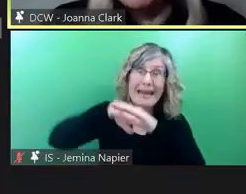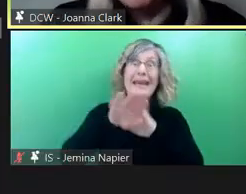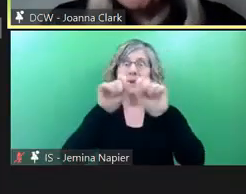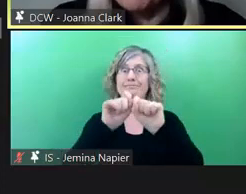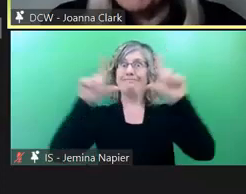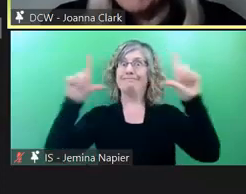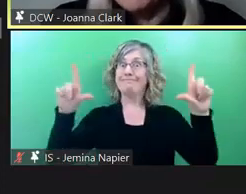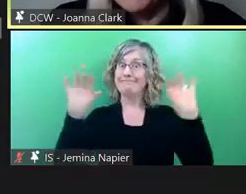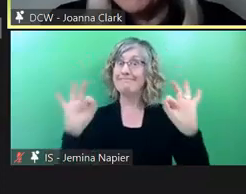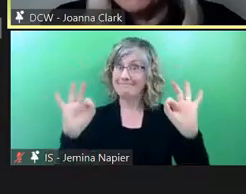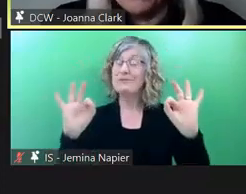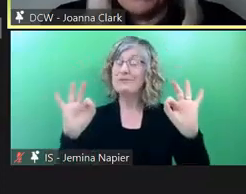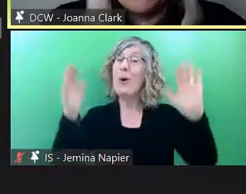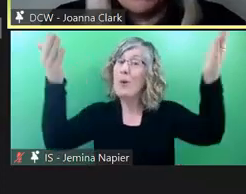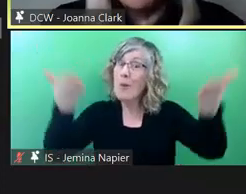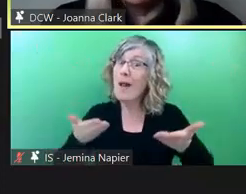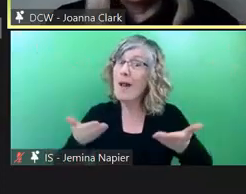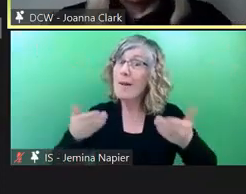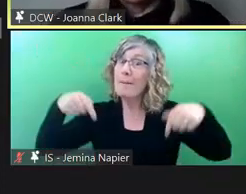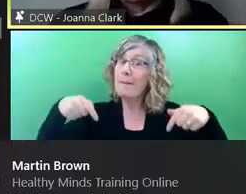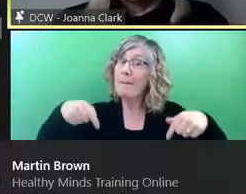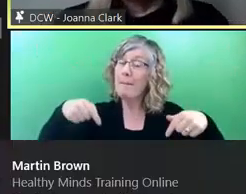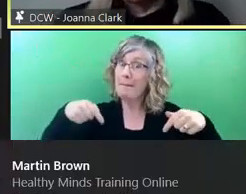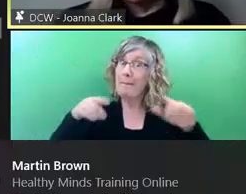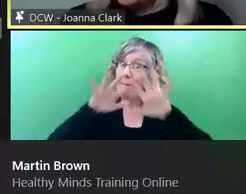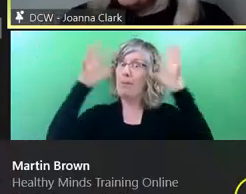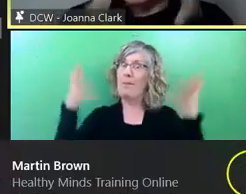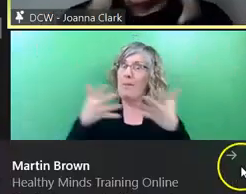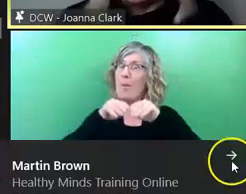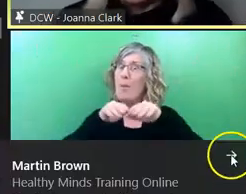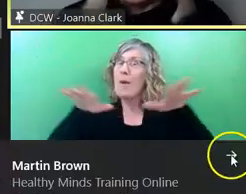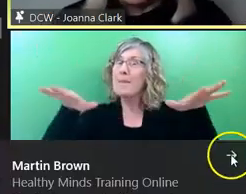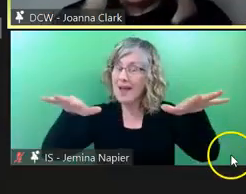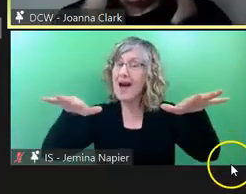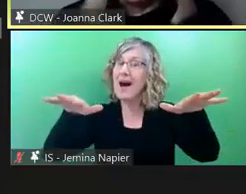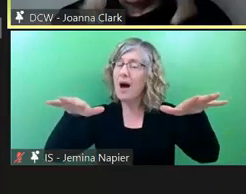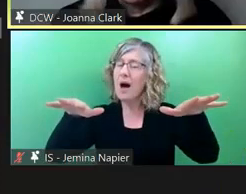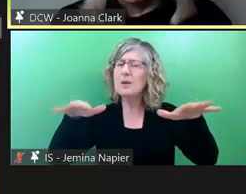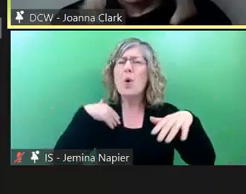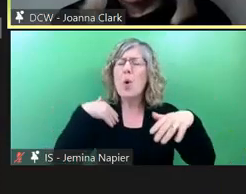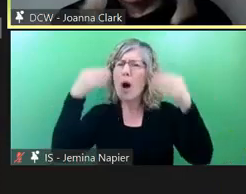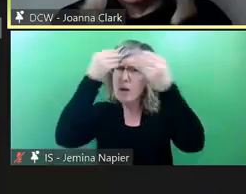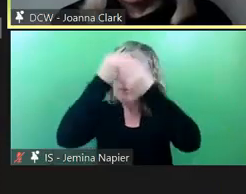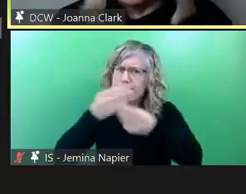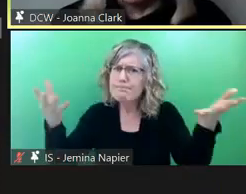you to our webinar. And before I go any further, if any of you